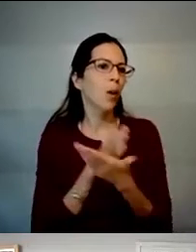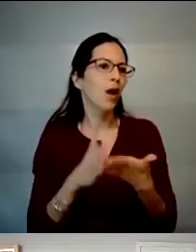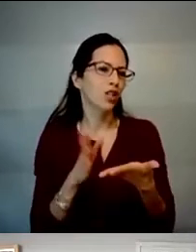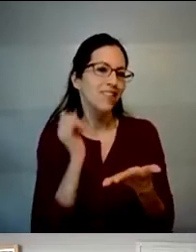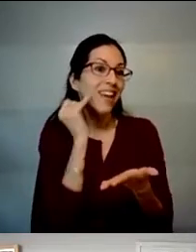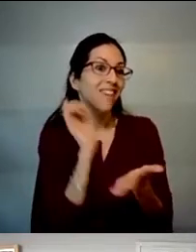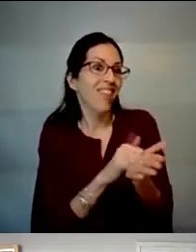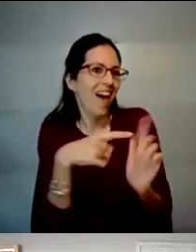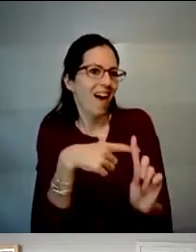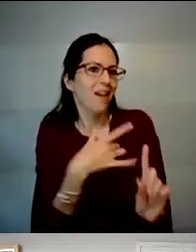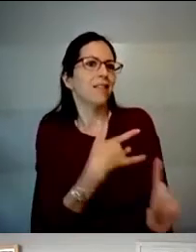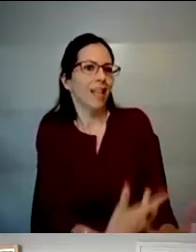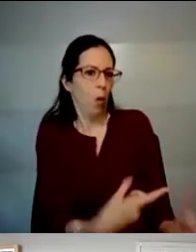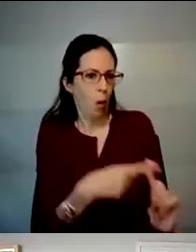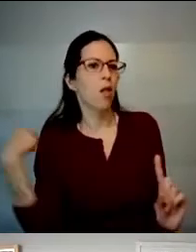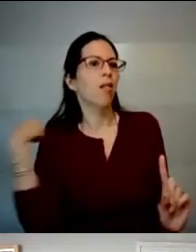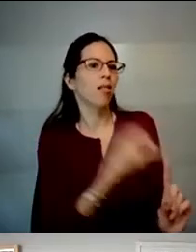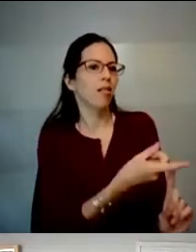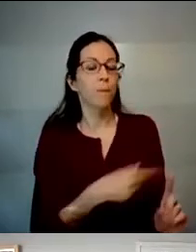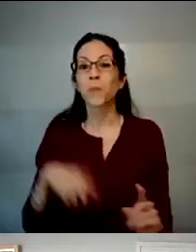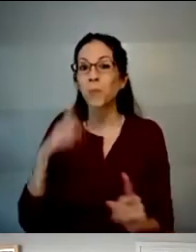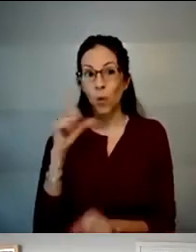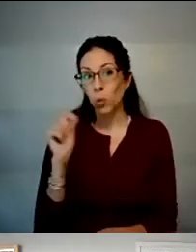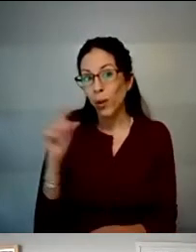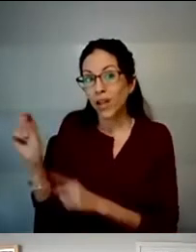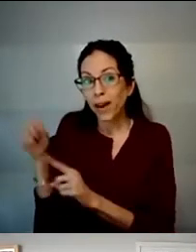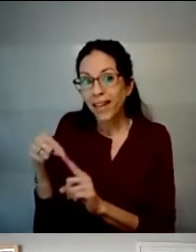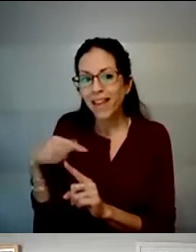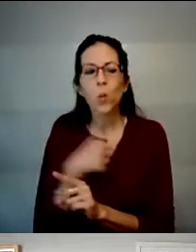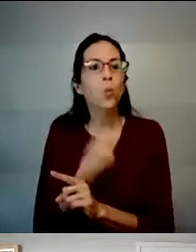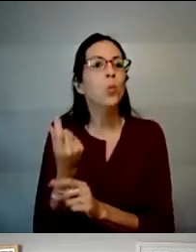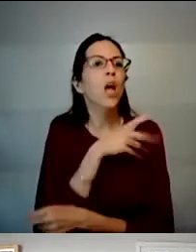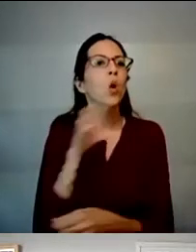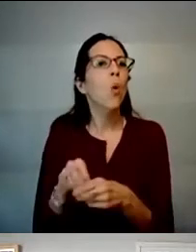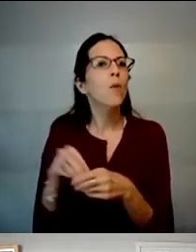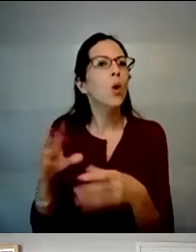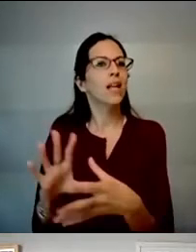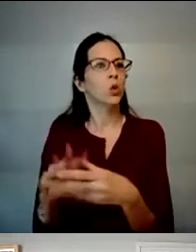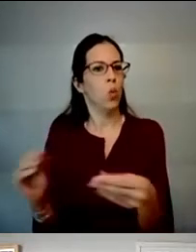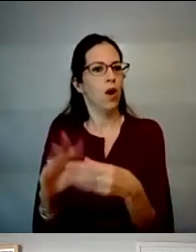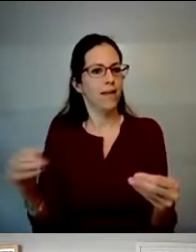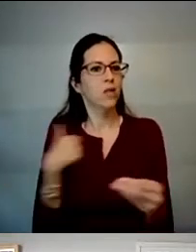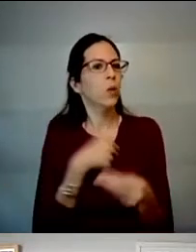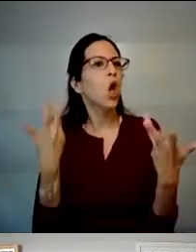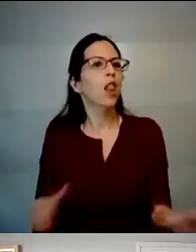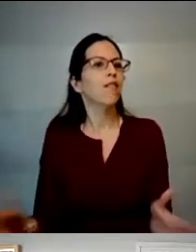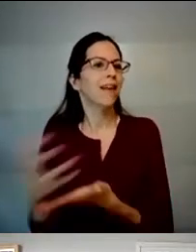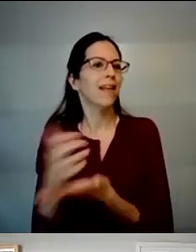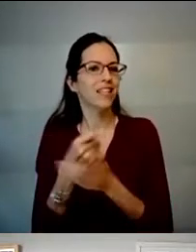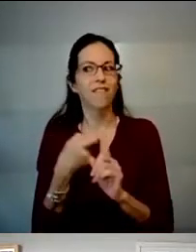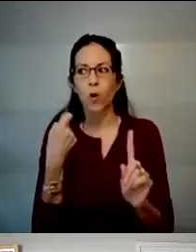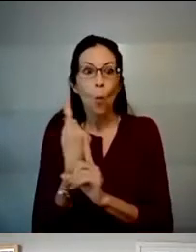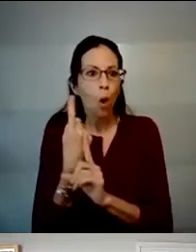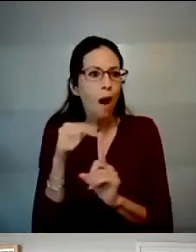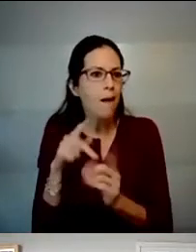example that we would normally do. This time we were able to kind of incorporate stories that we had collected from, let's say, a program